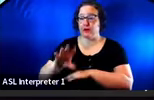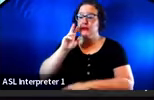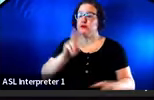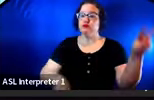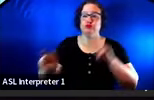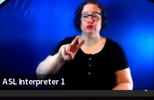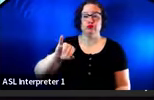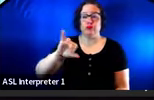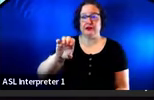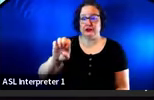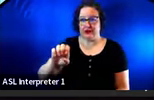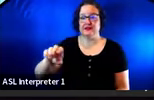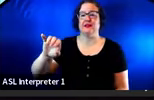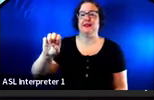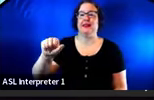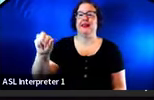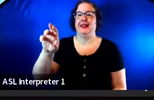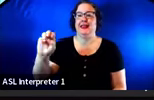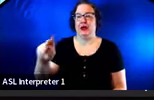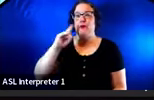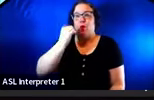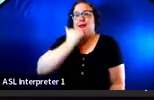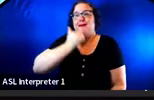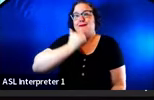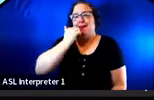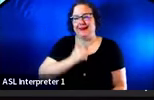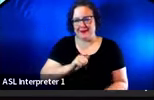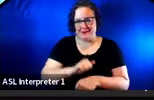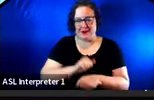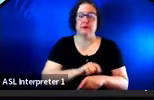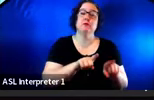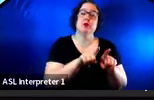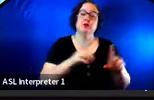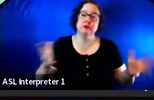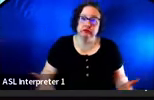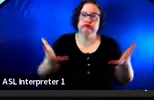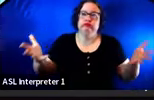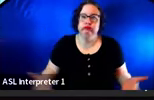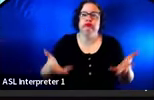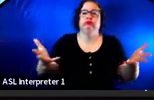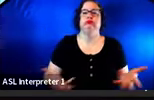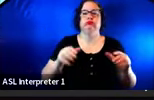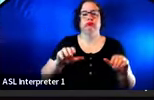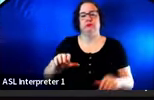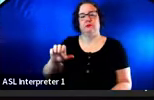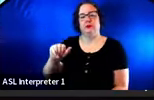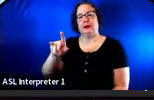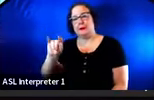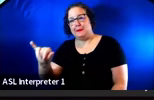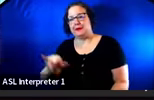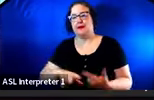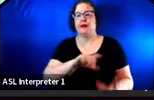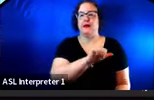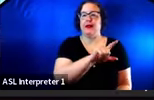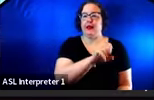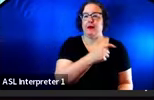Jesse and Aaron in doing the day-to-day work, but also largely to drive this ability at AbleGamers to